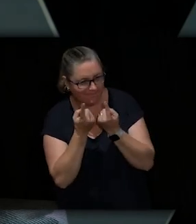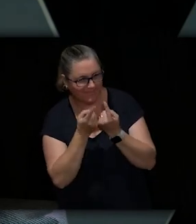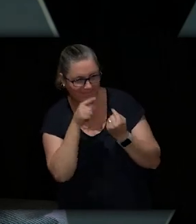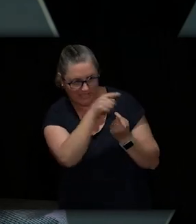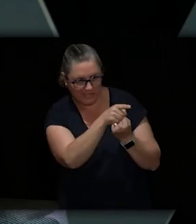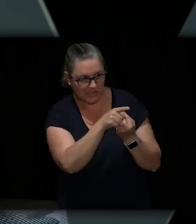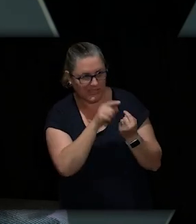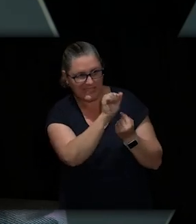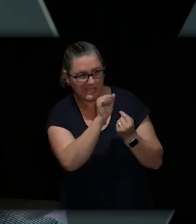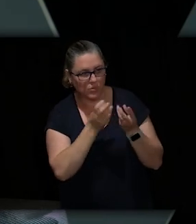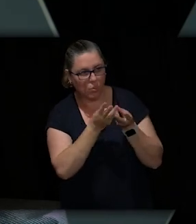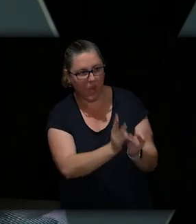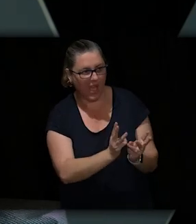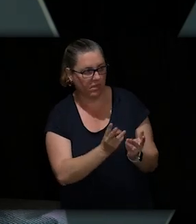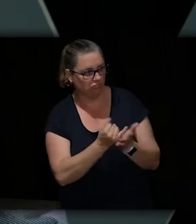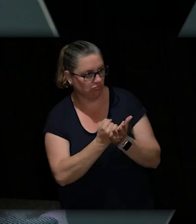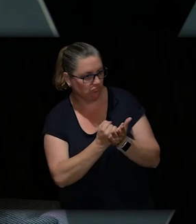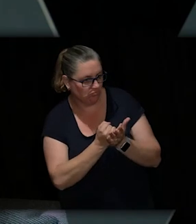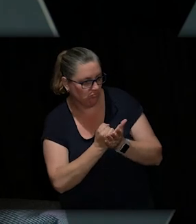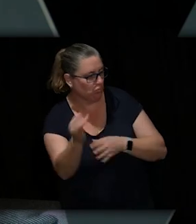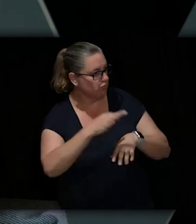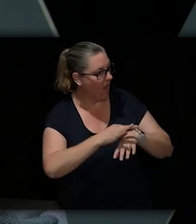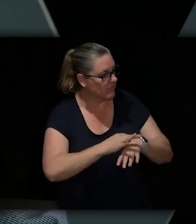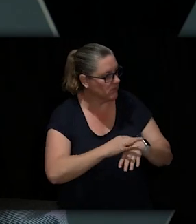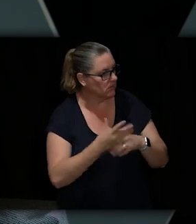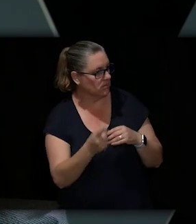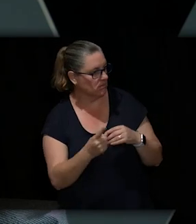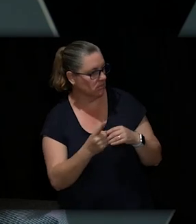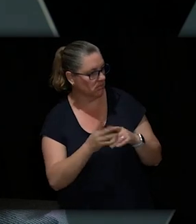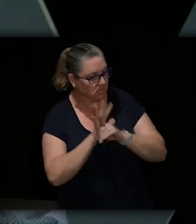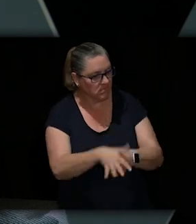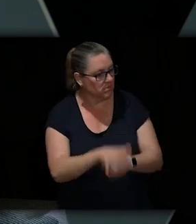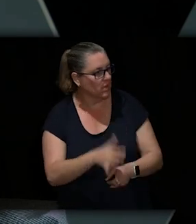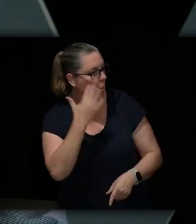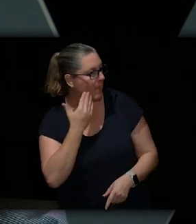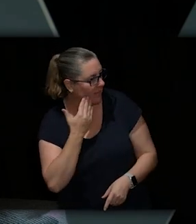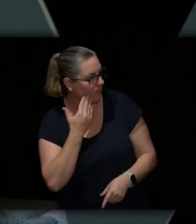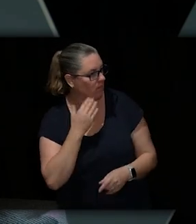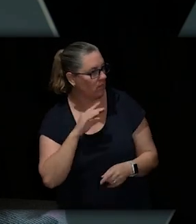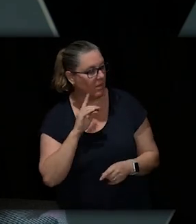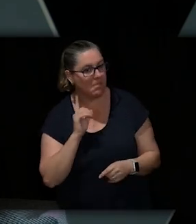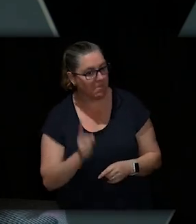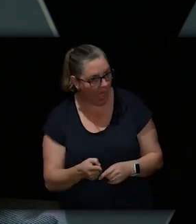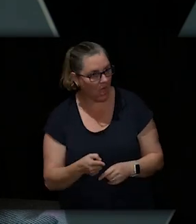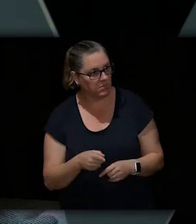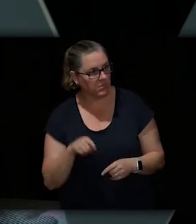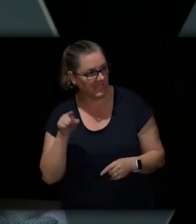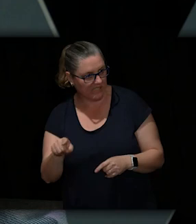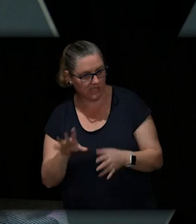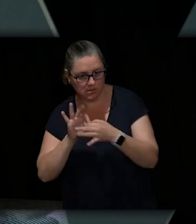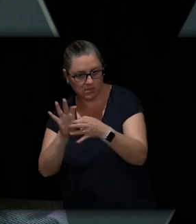know, racist and misogynistic. But he tapped into something, and we weren't sort of on the cutting edge of